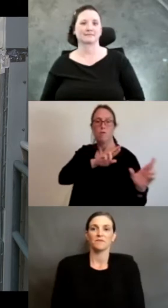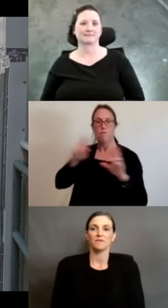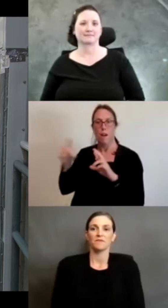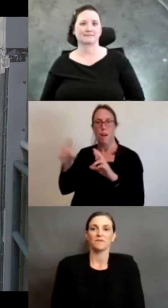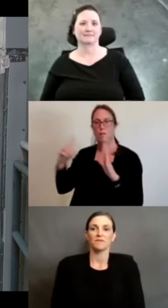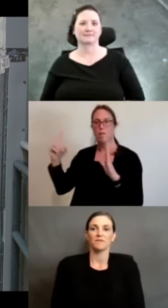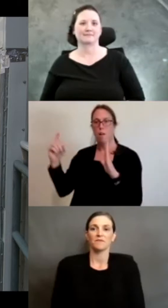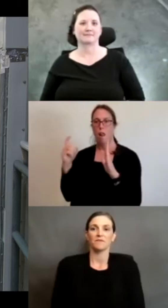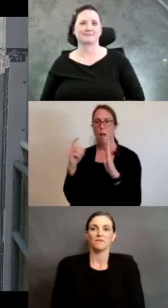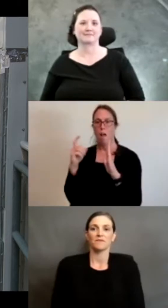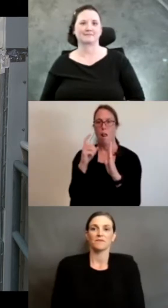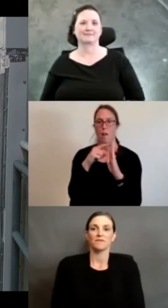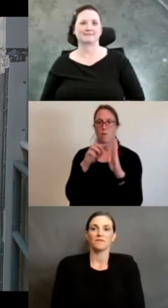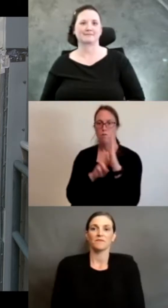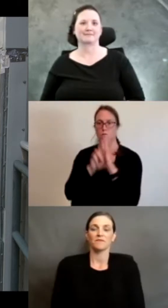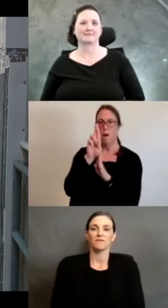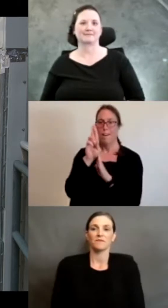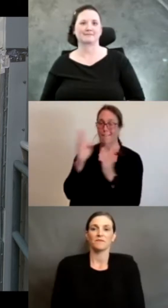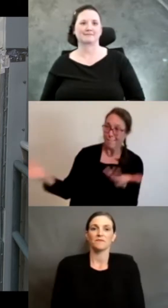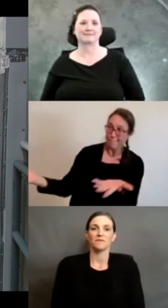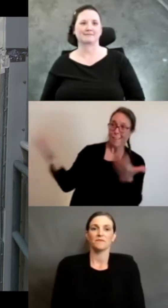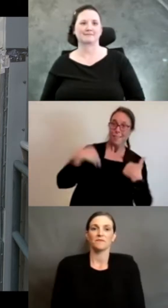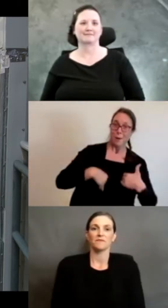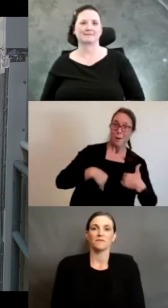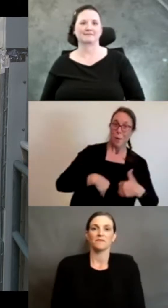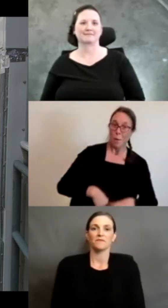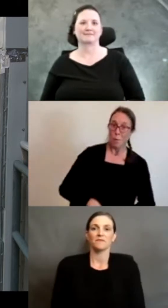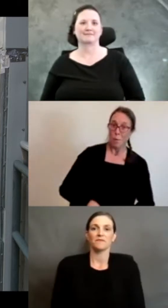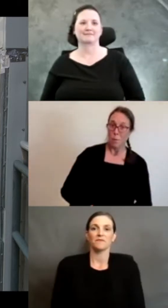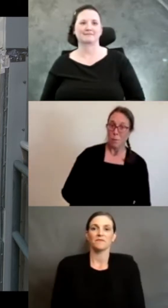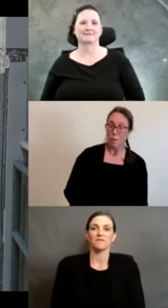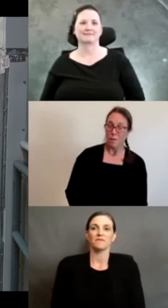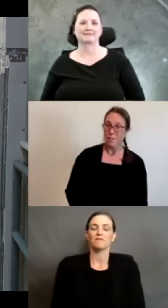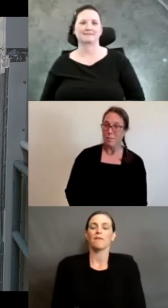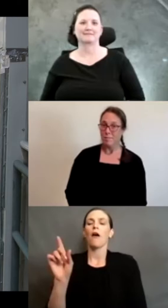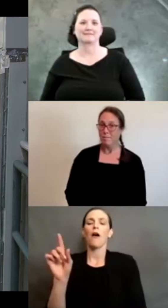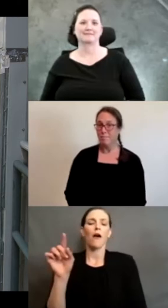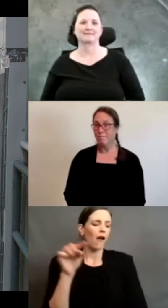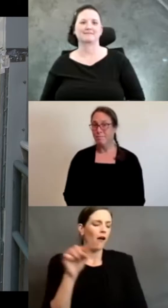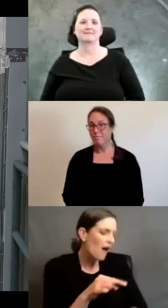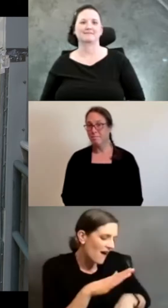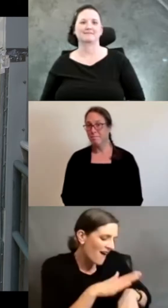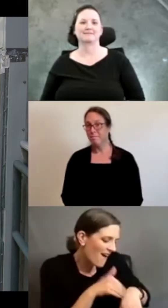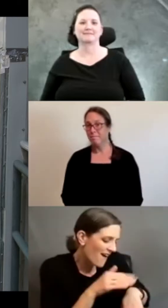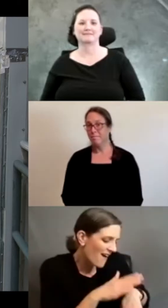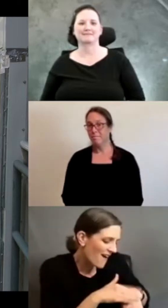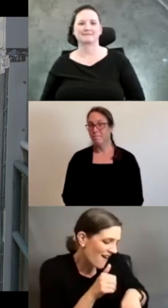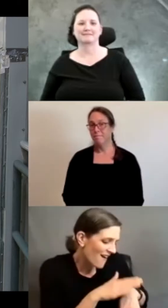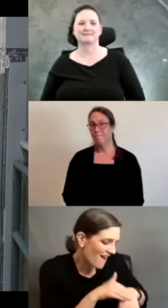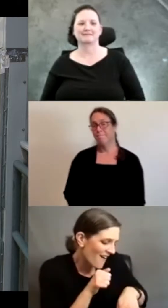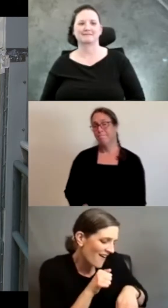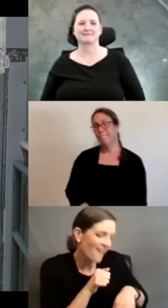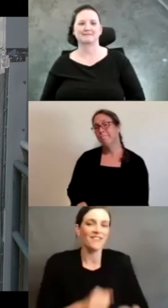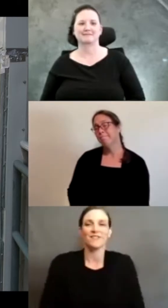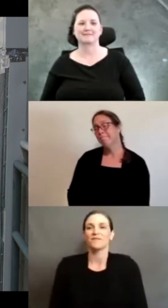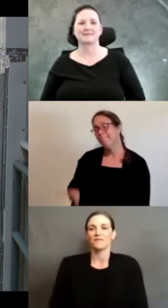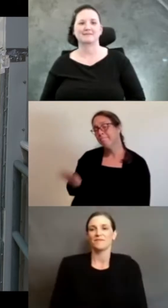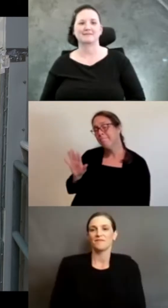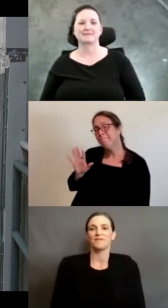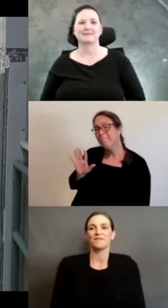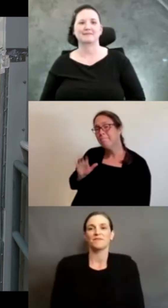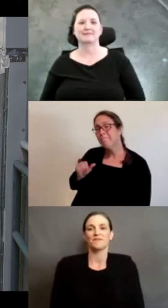go! Vicky bends down and pets her guide dog. Bye, Savannah. I'll miss